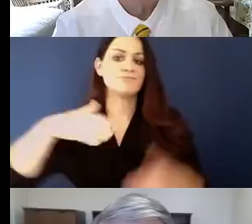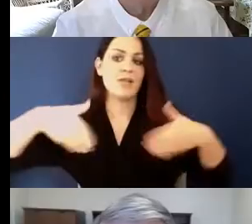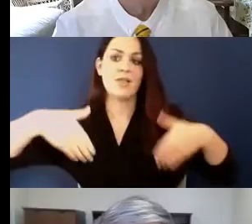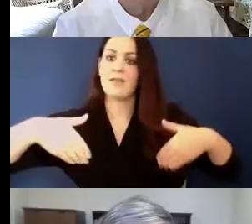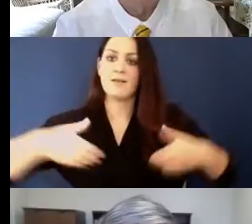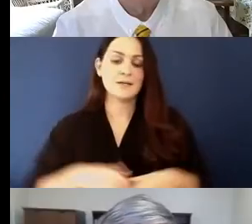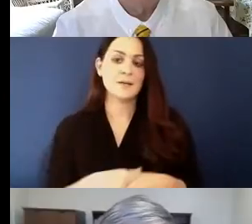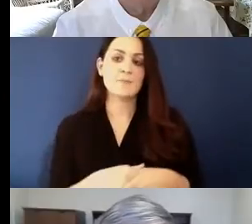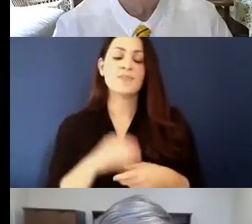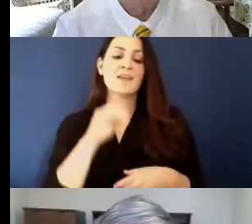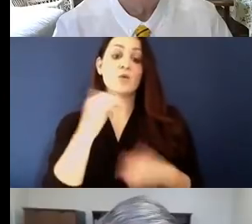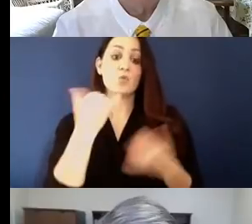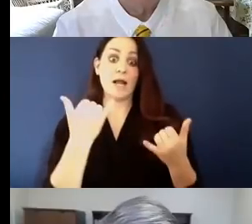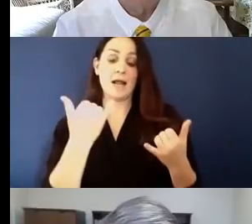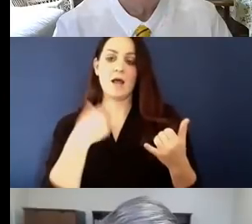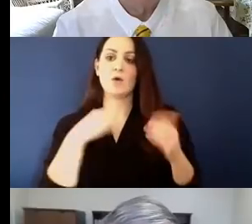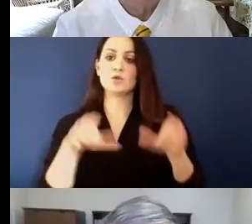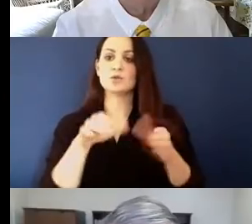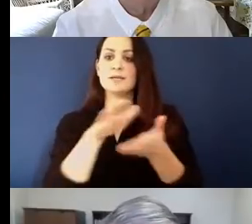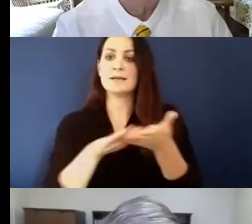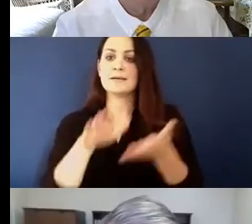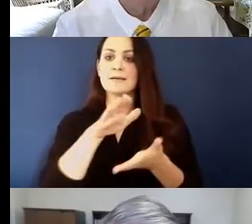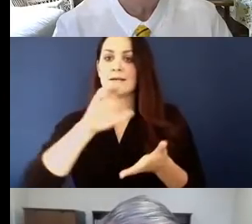campus project. When we were